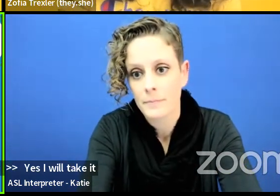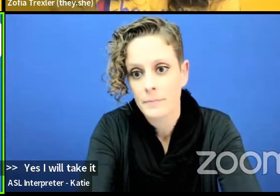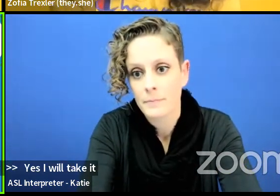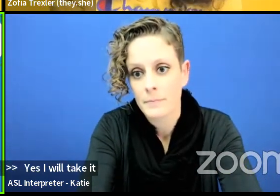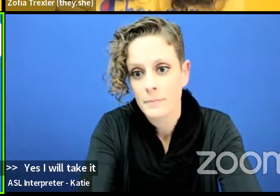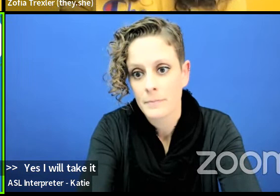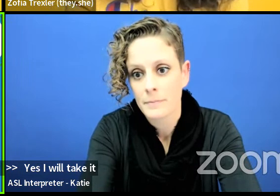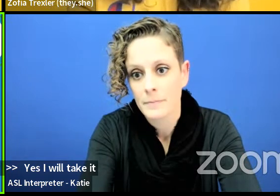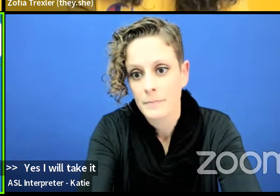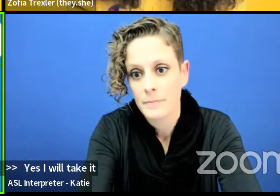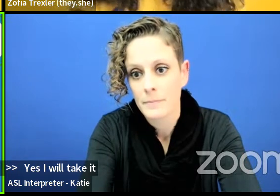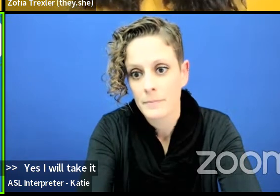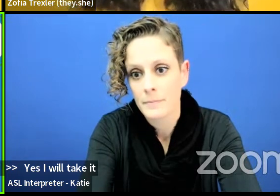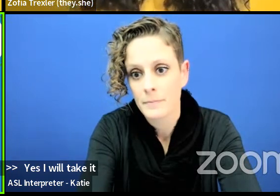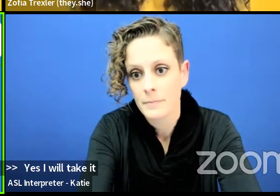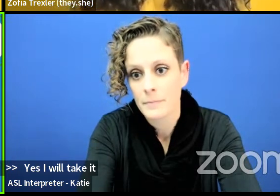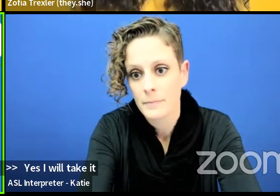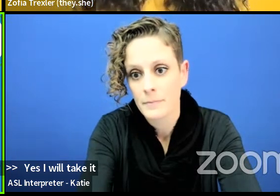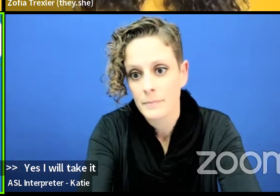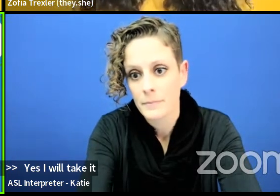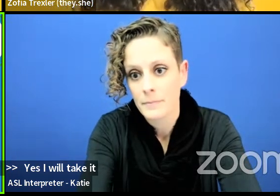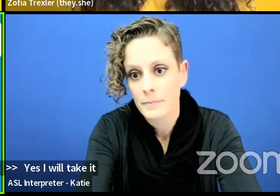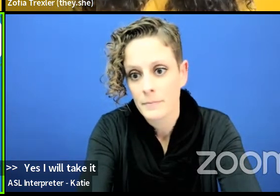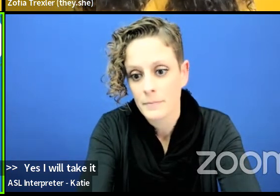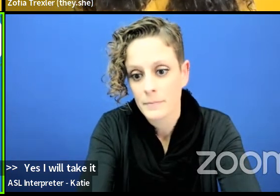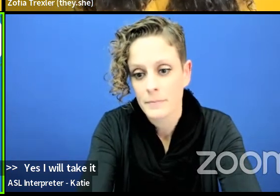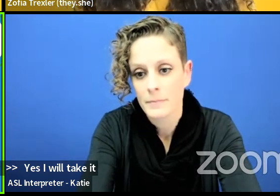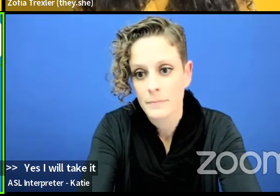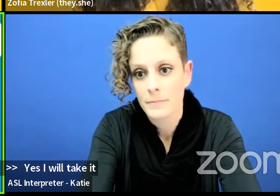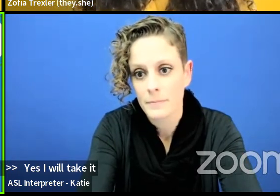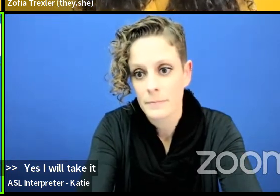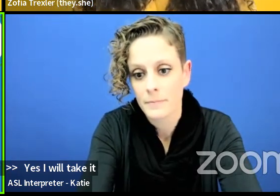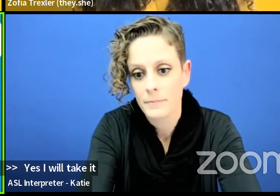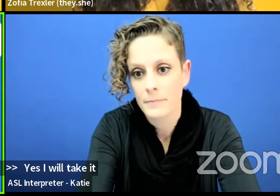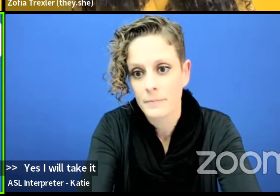These past few years has